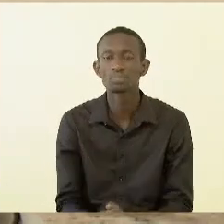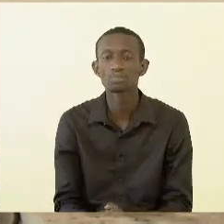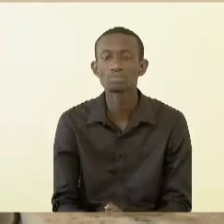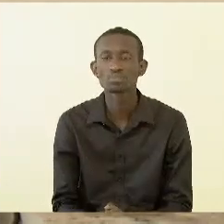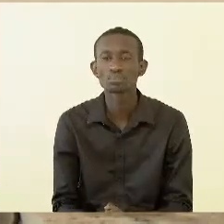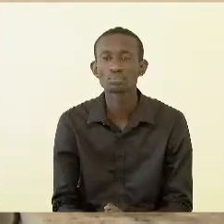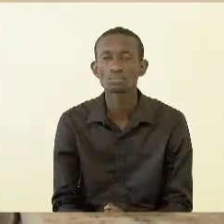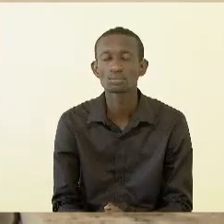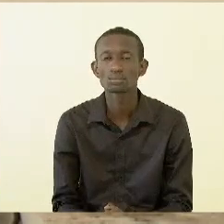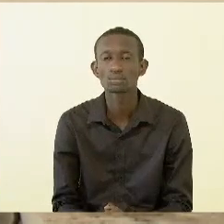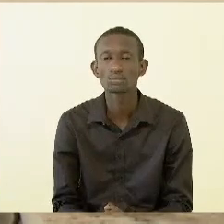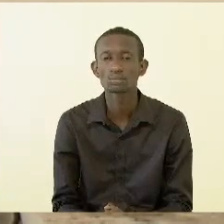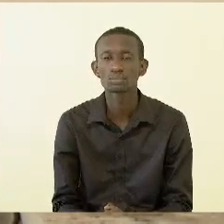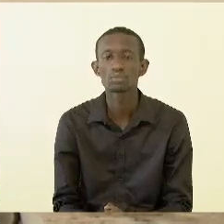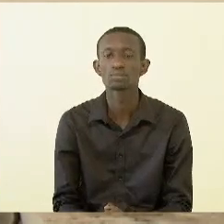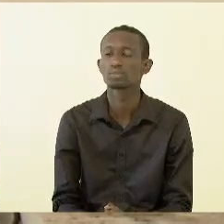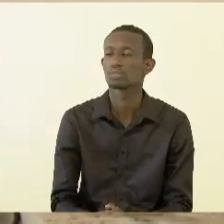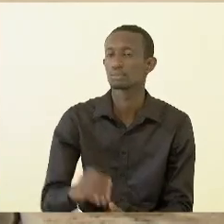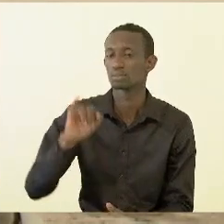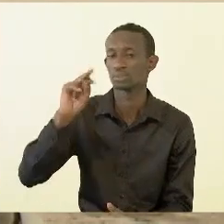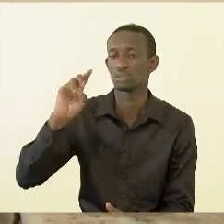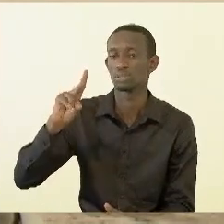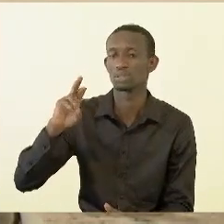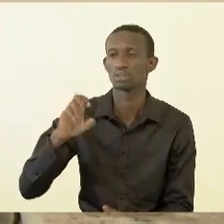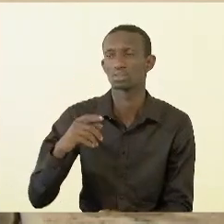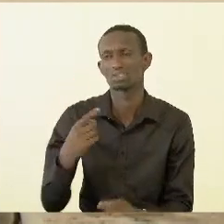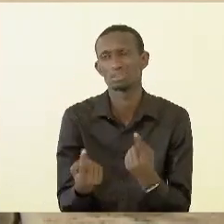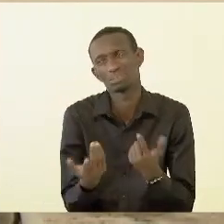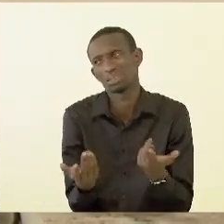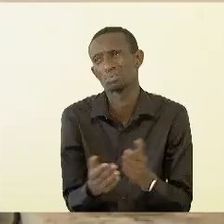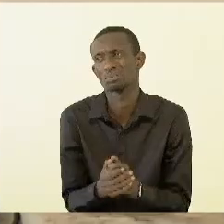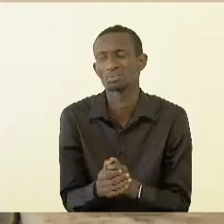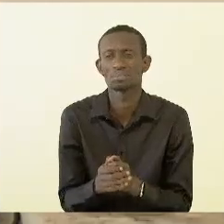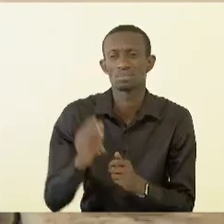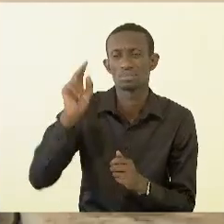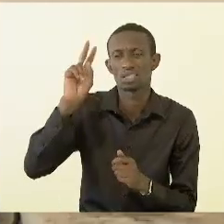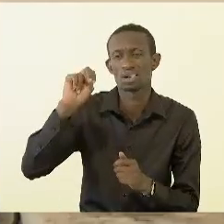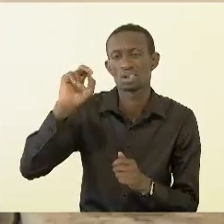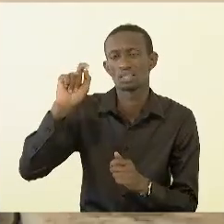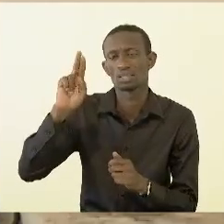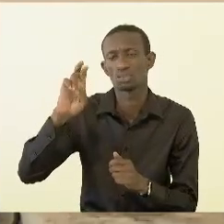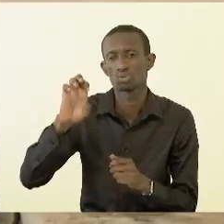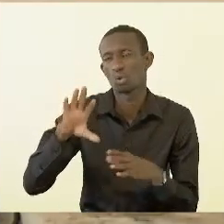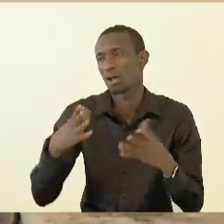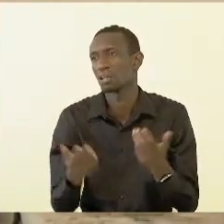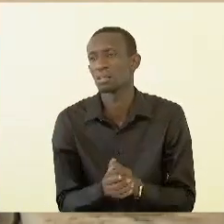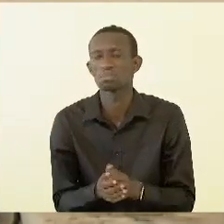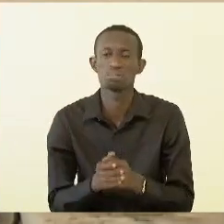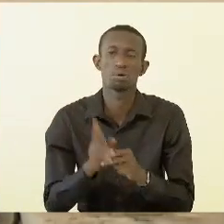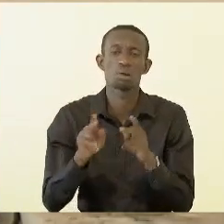these indicators, some of them are natural, others are artificial. So we mentioned the common indicators that we found in the